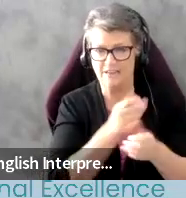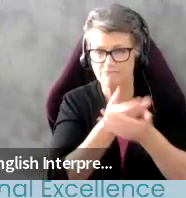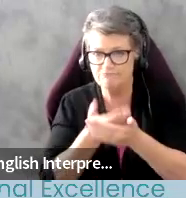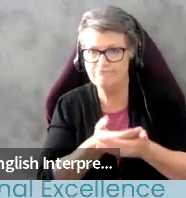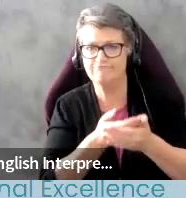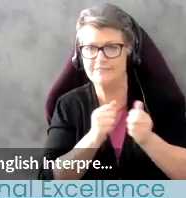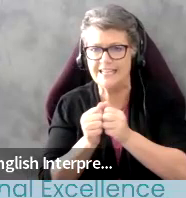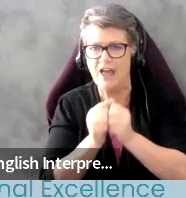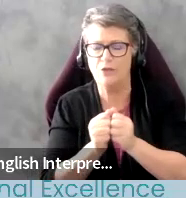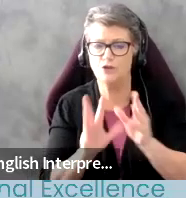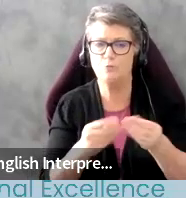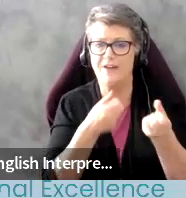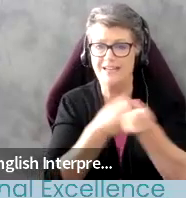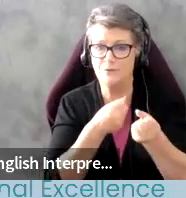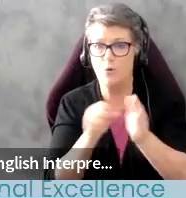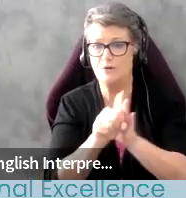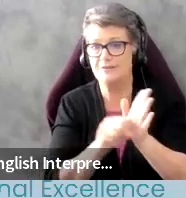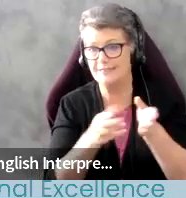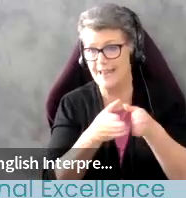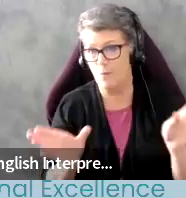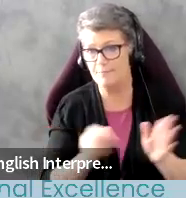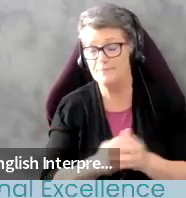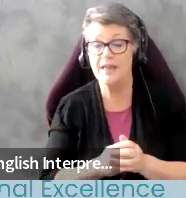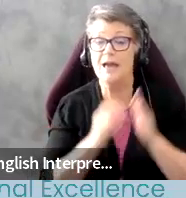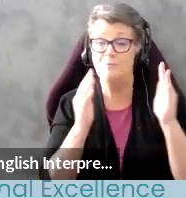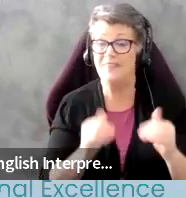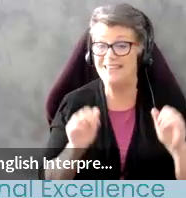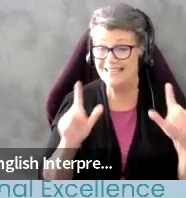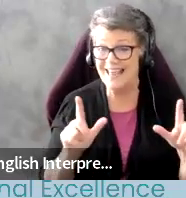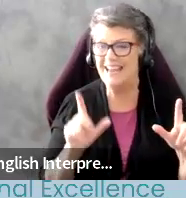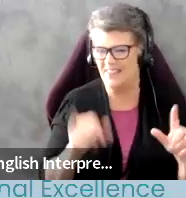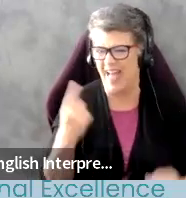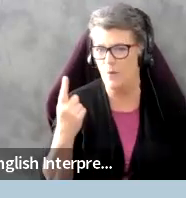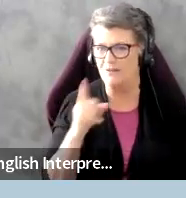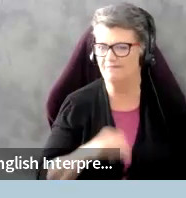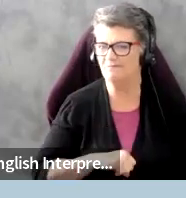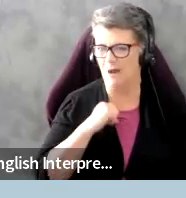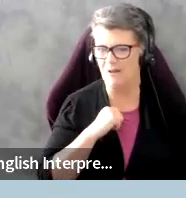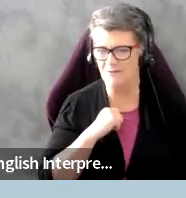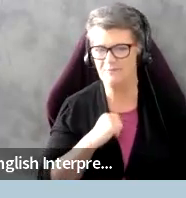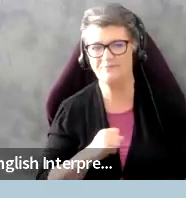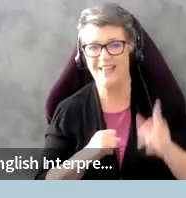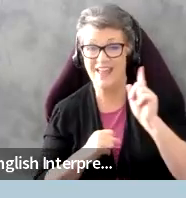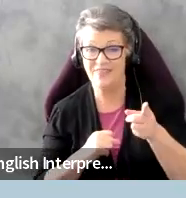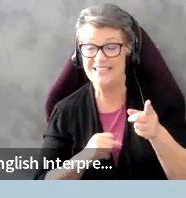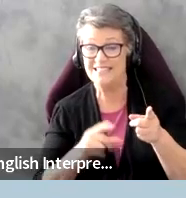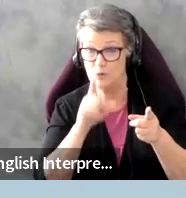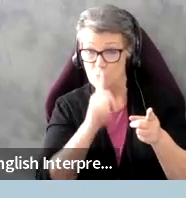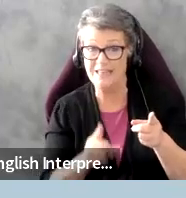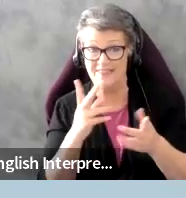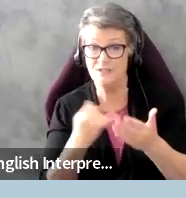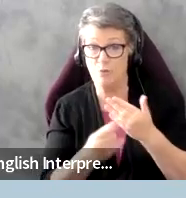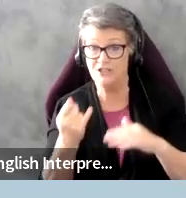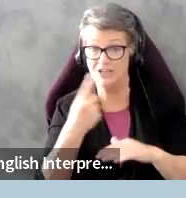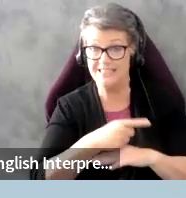together to provide support statewide. But the next slide is really the one that I'm mostly proud of, because this project today,